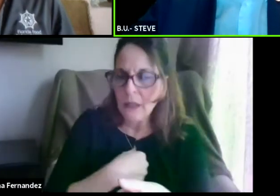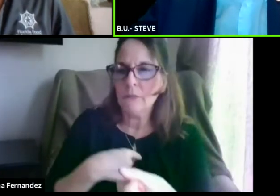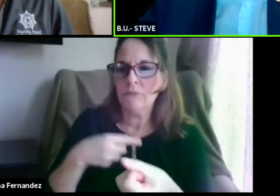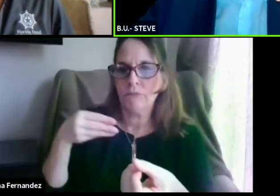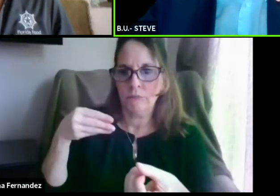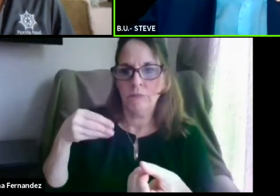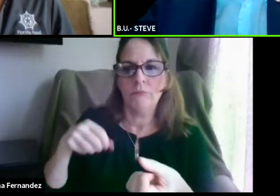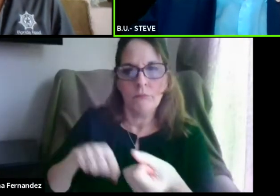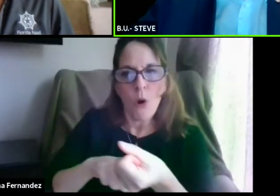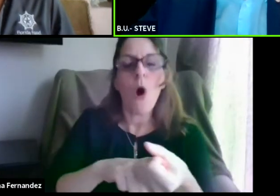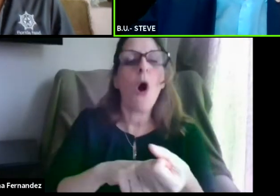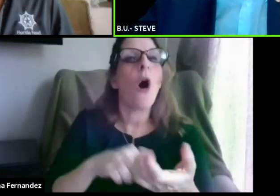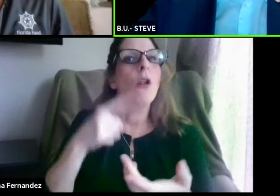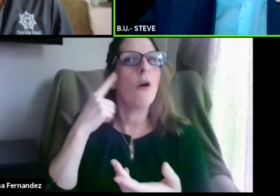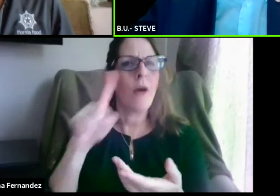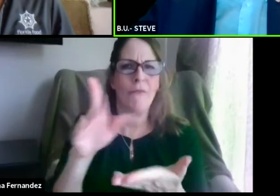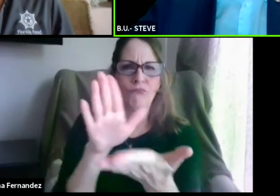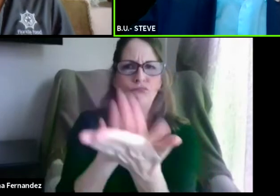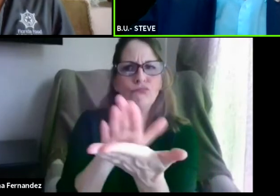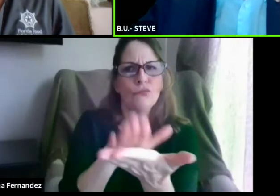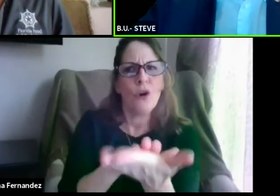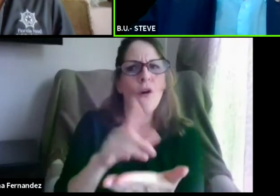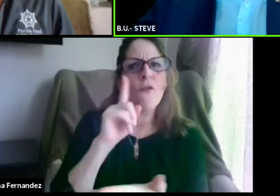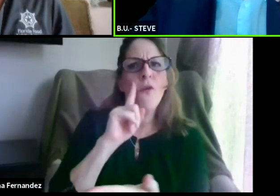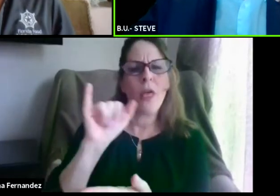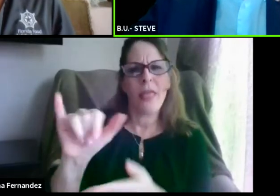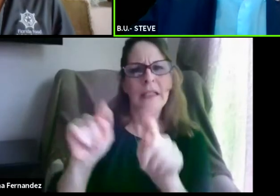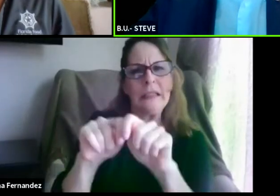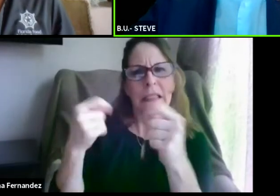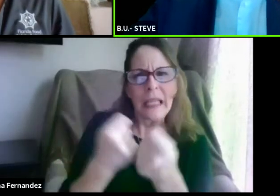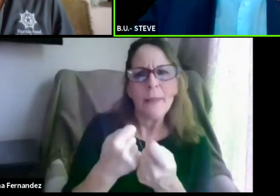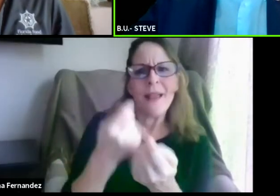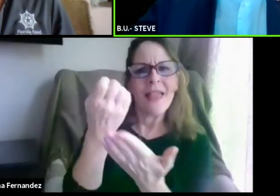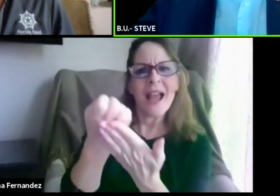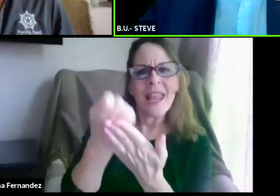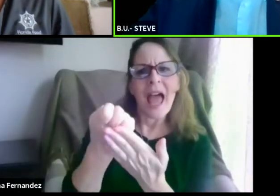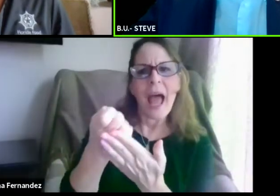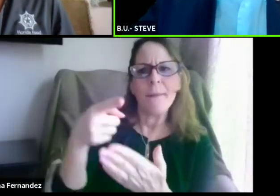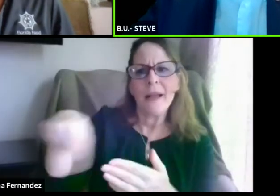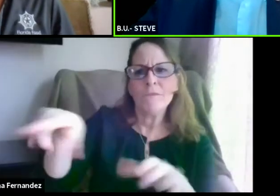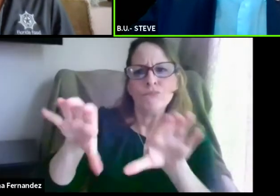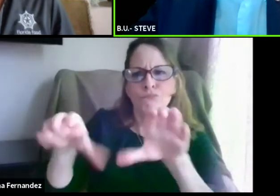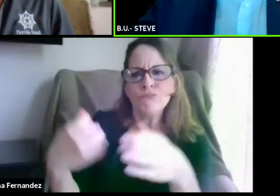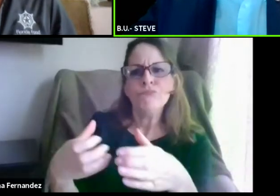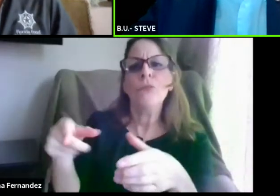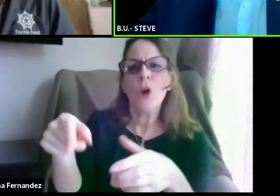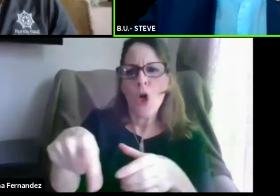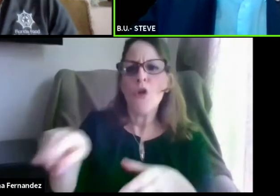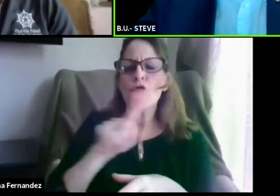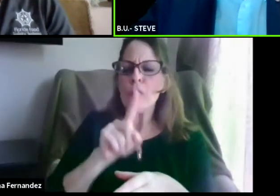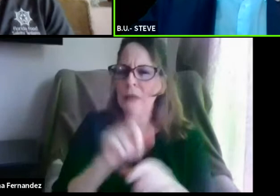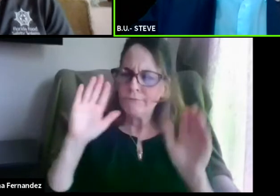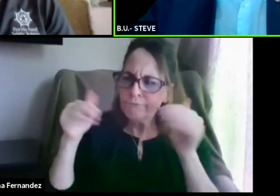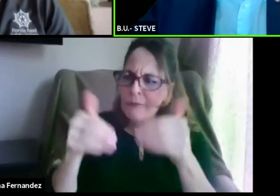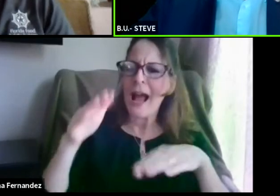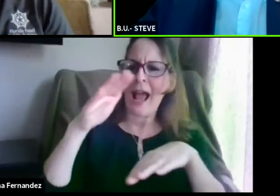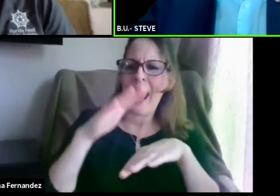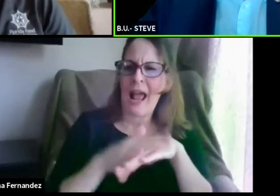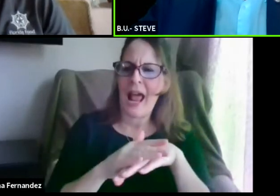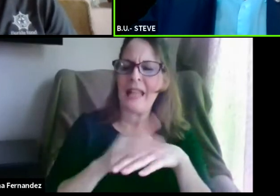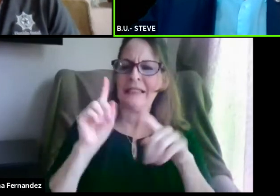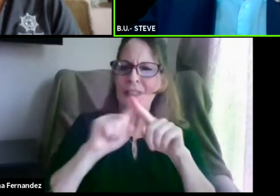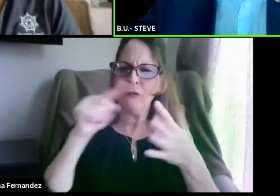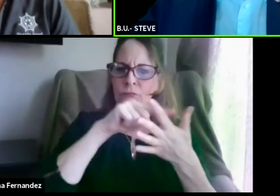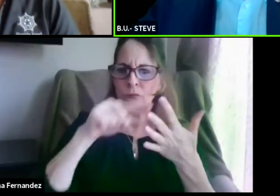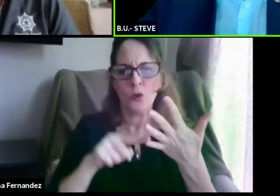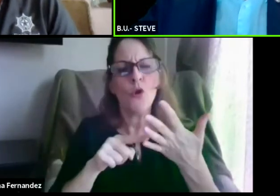And kudos to the team at the Economic Development Committee for really zeroing in on the subjects. These are